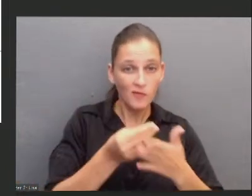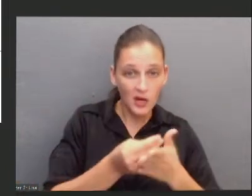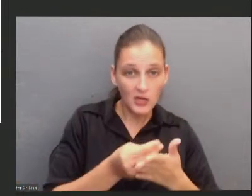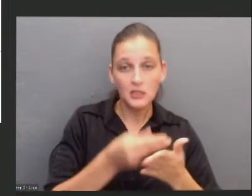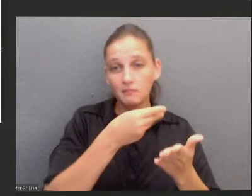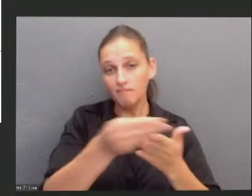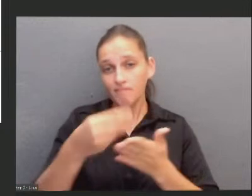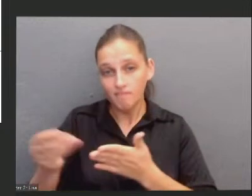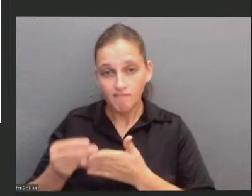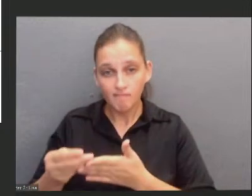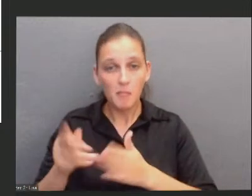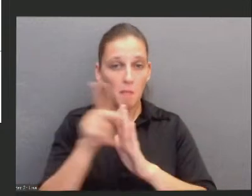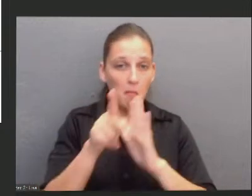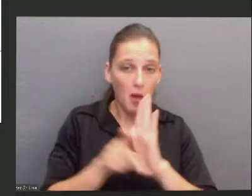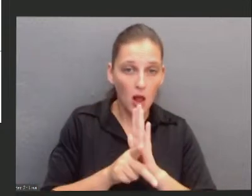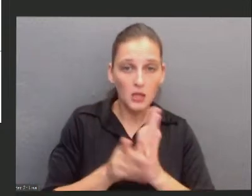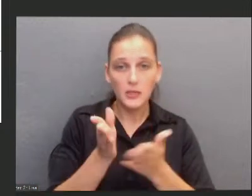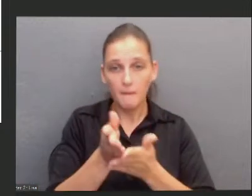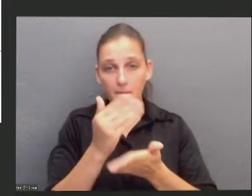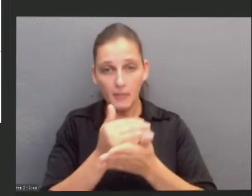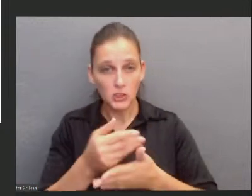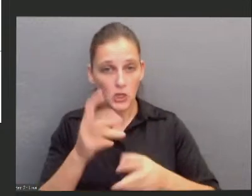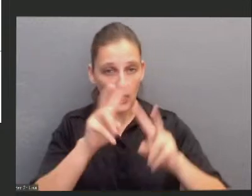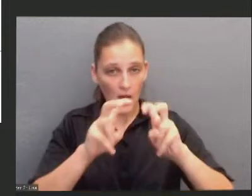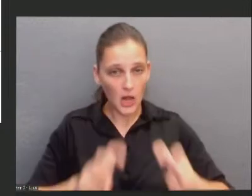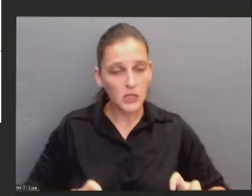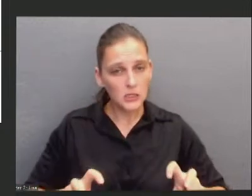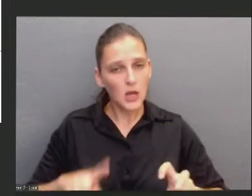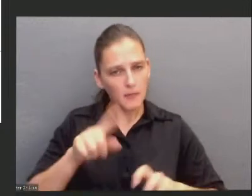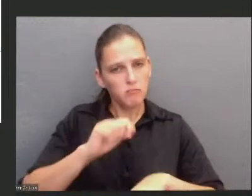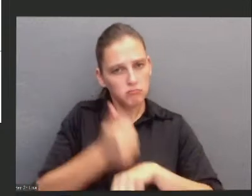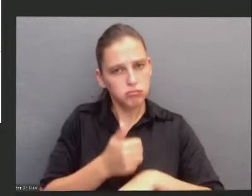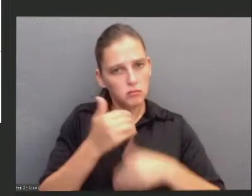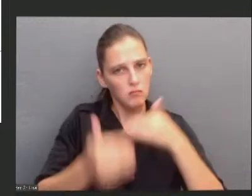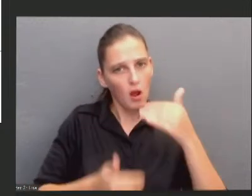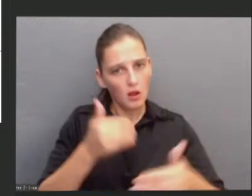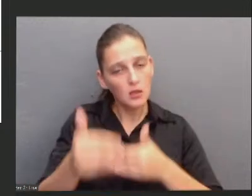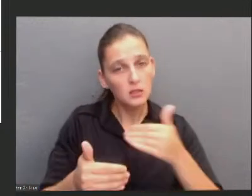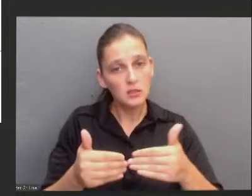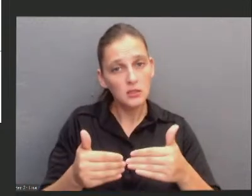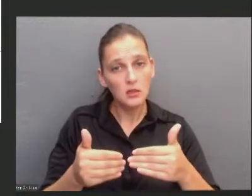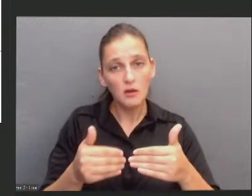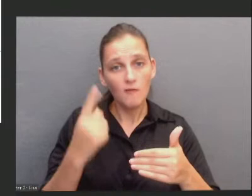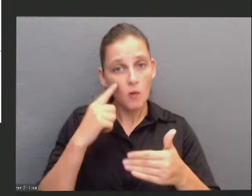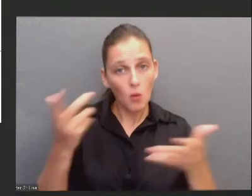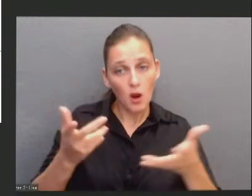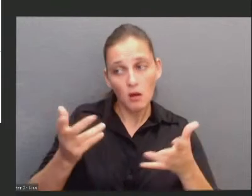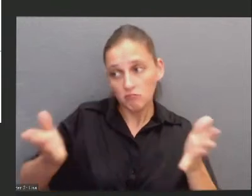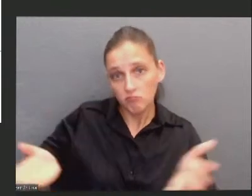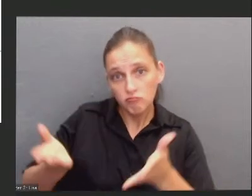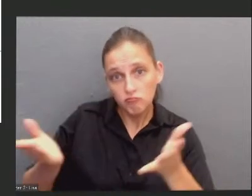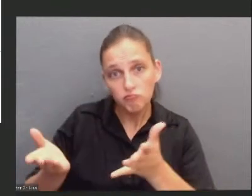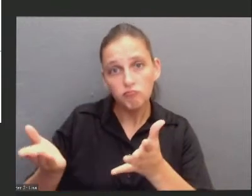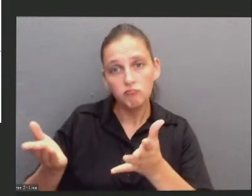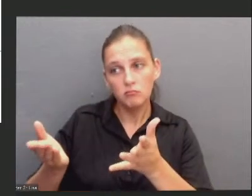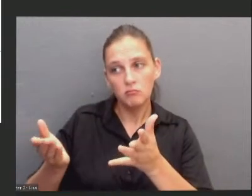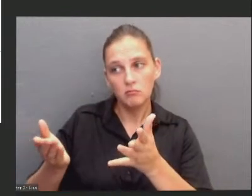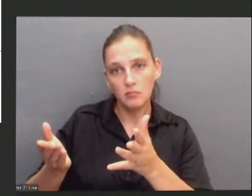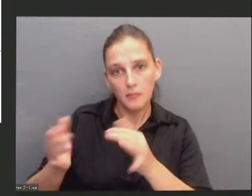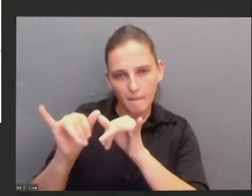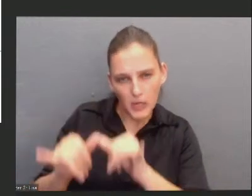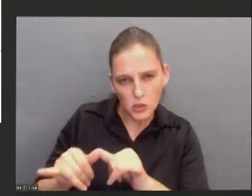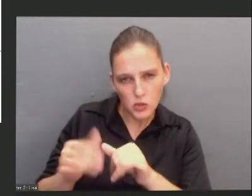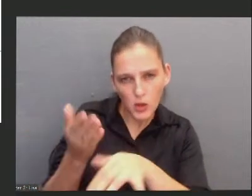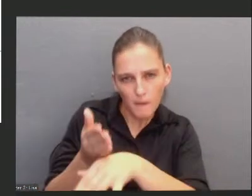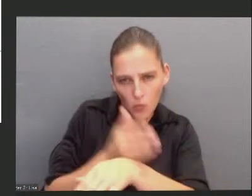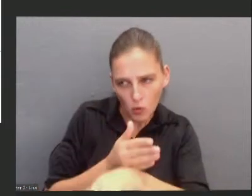budget analysis, and grants processes to incentivize, measure, and improve